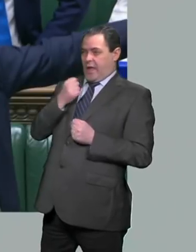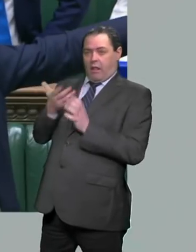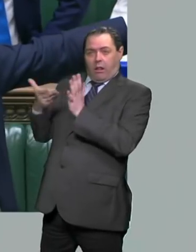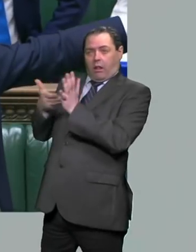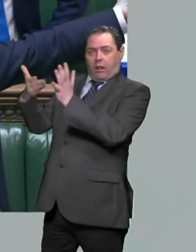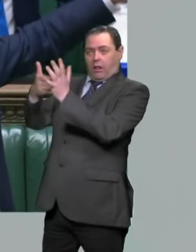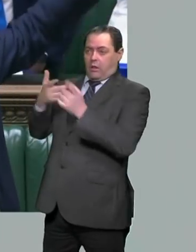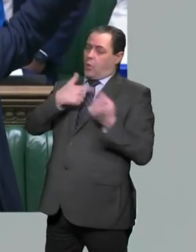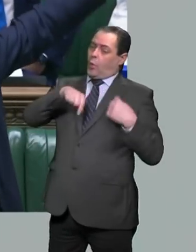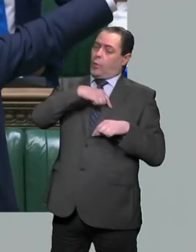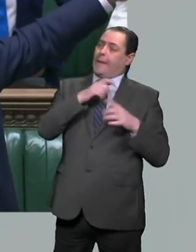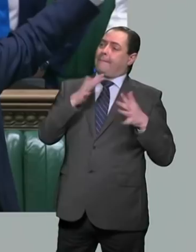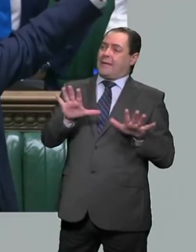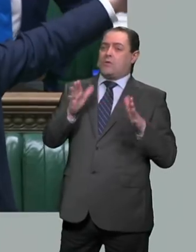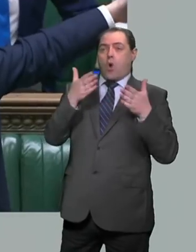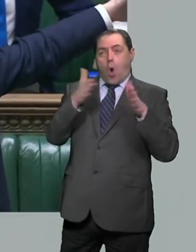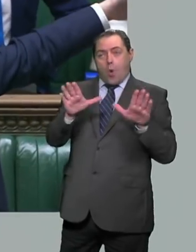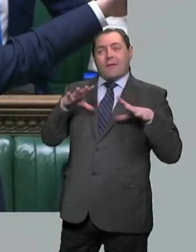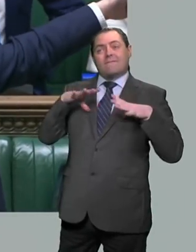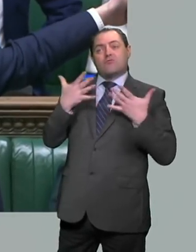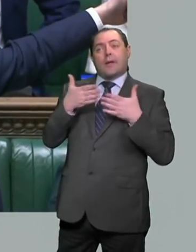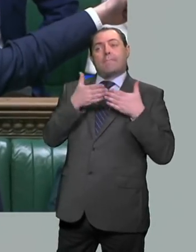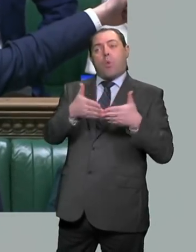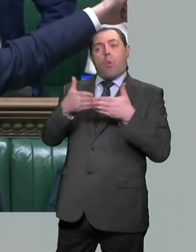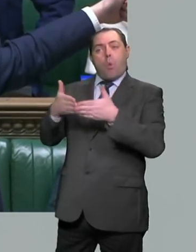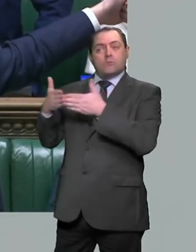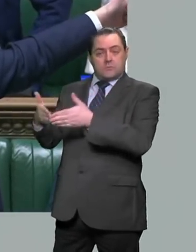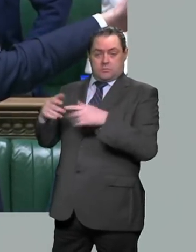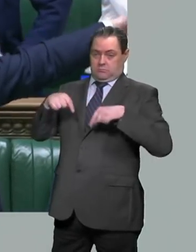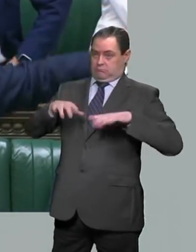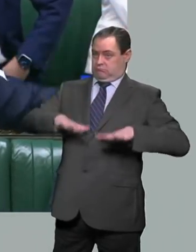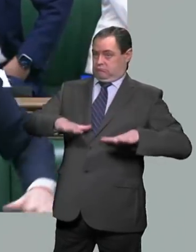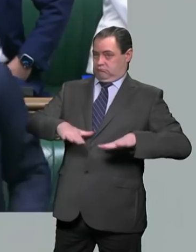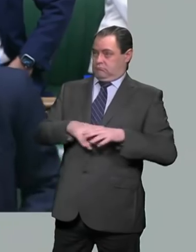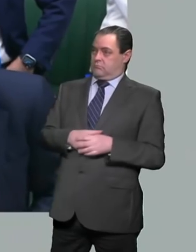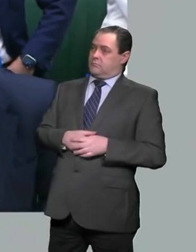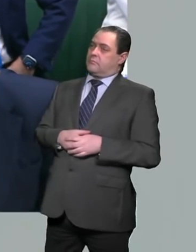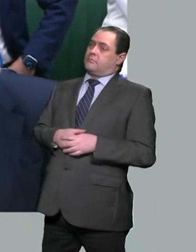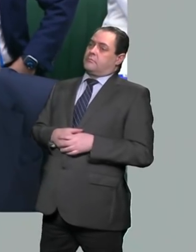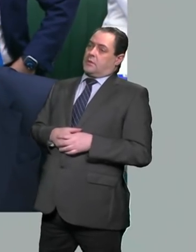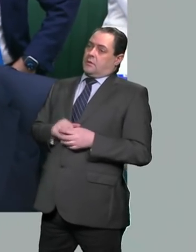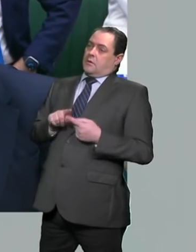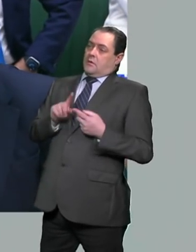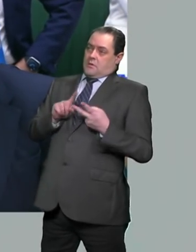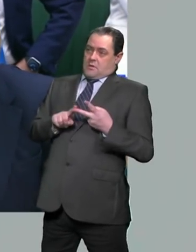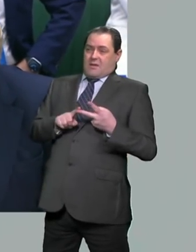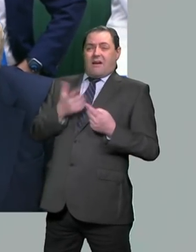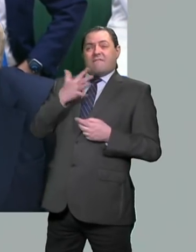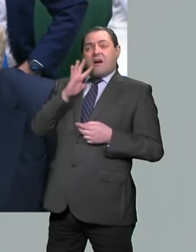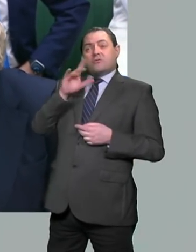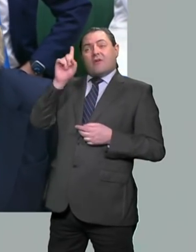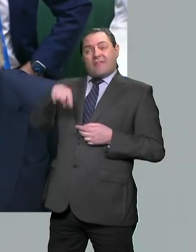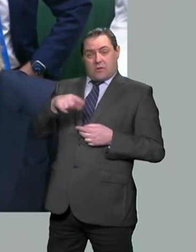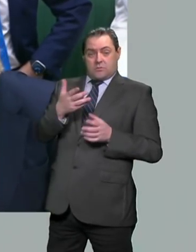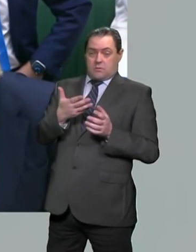what we've done, we've opened free ports across the country just in the last few days. We're getting 500,000